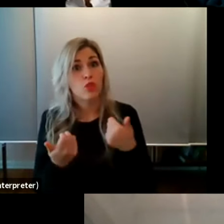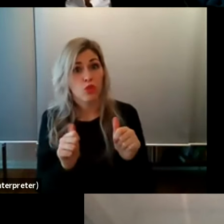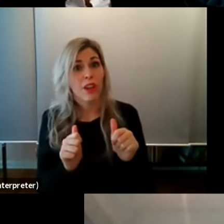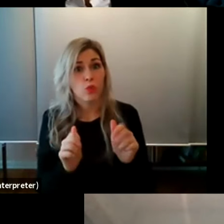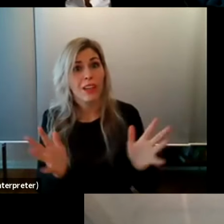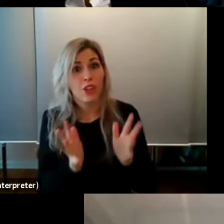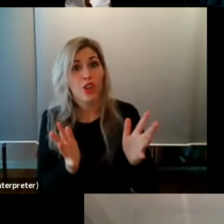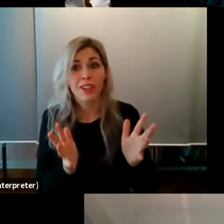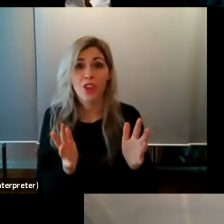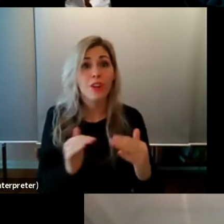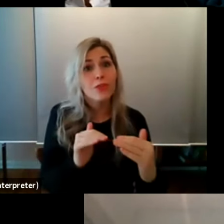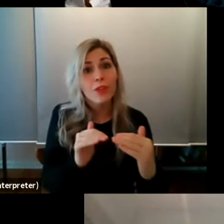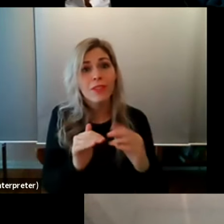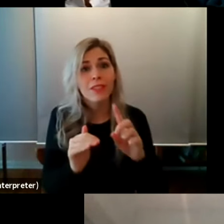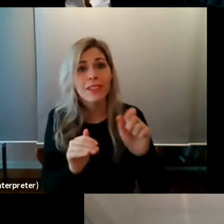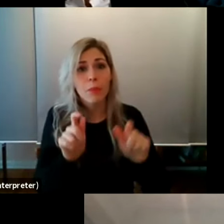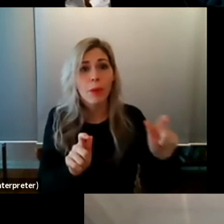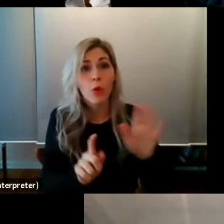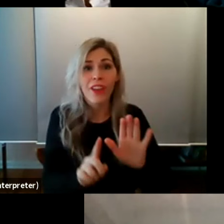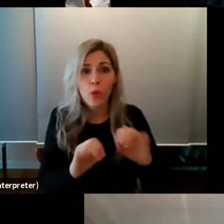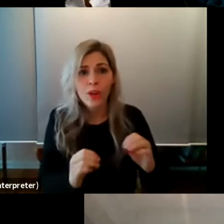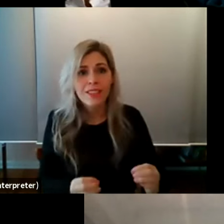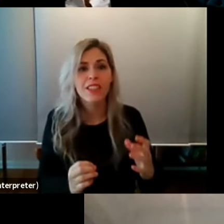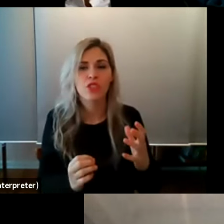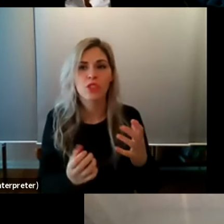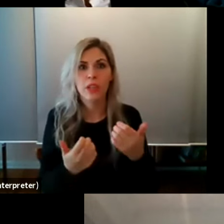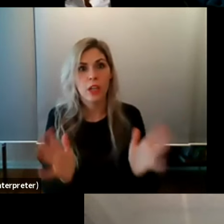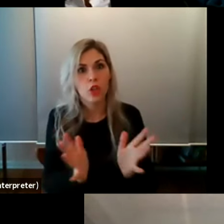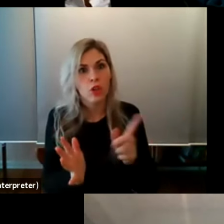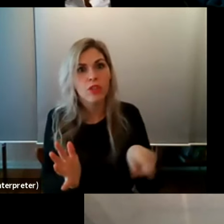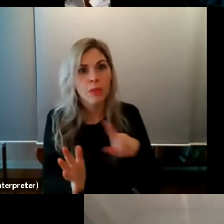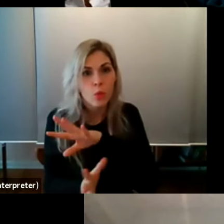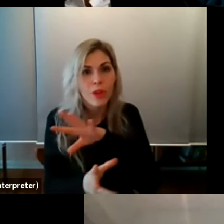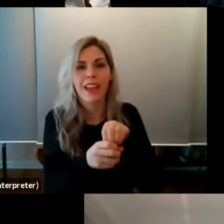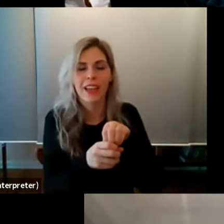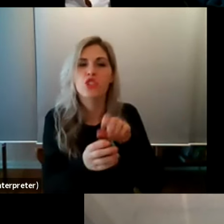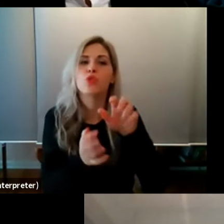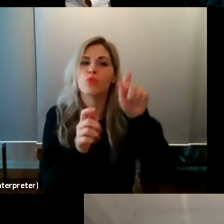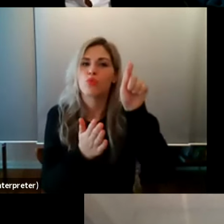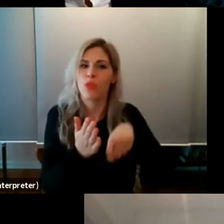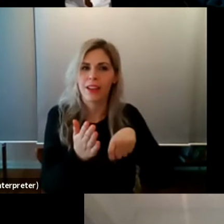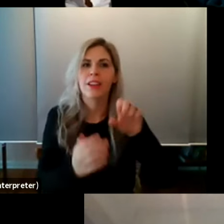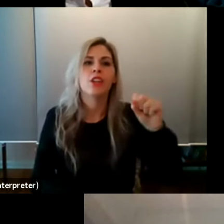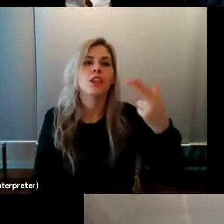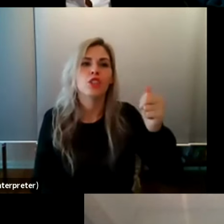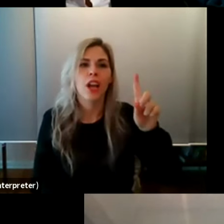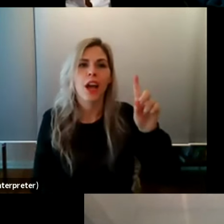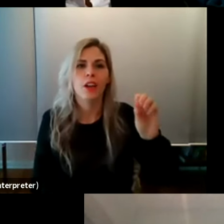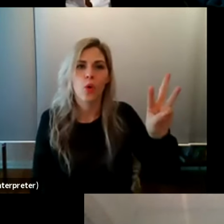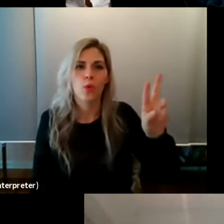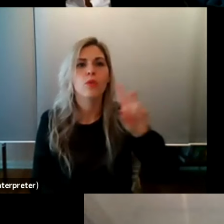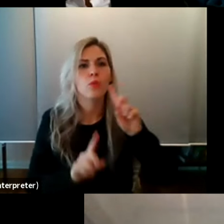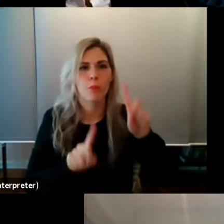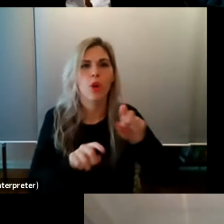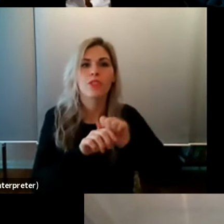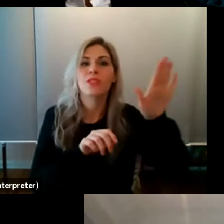disabled people and their organizations to do is to engage in shadow reports with civil society